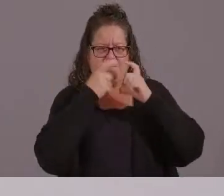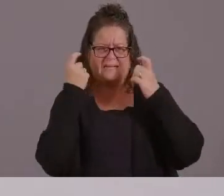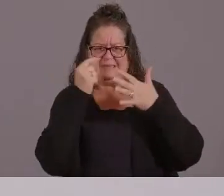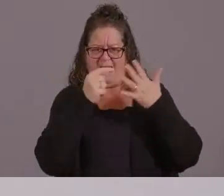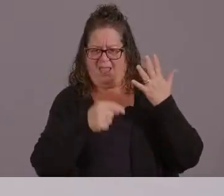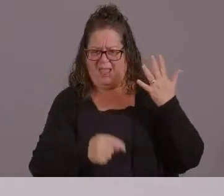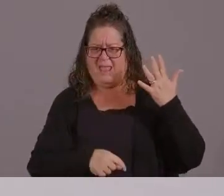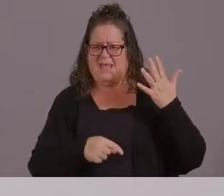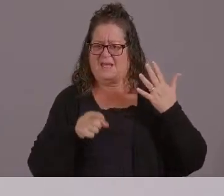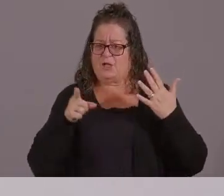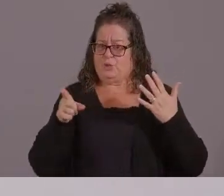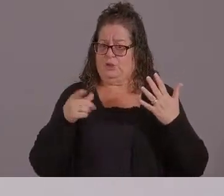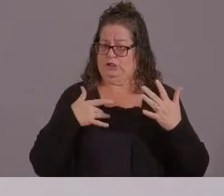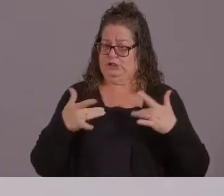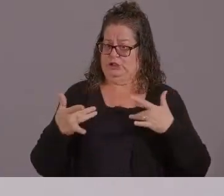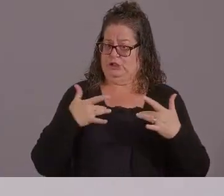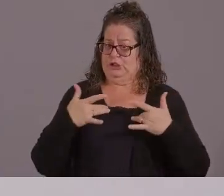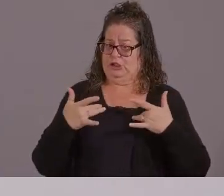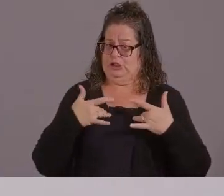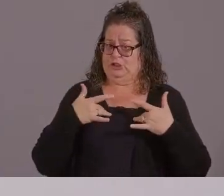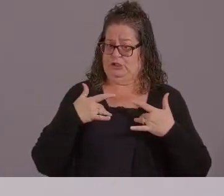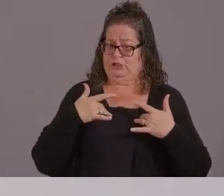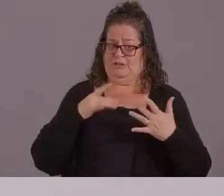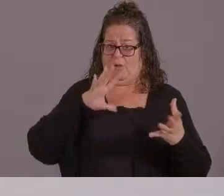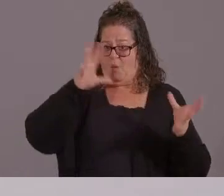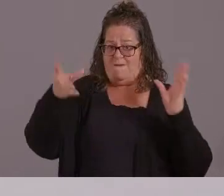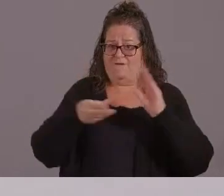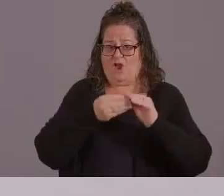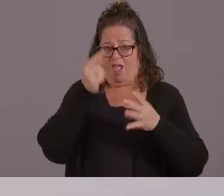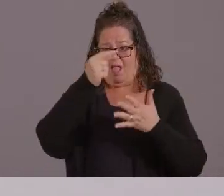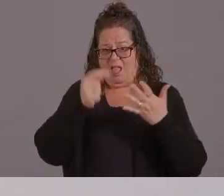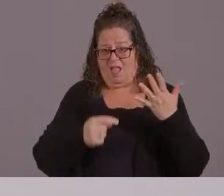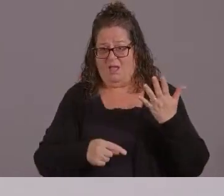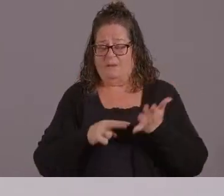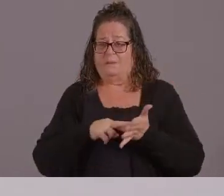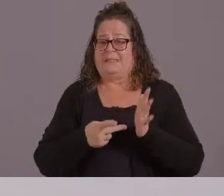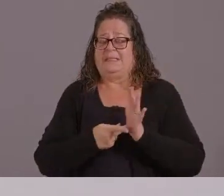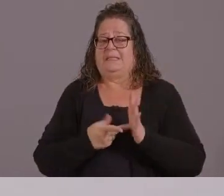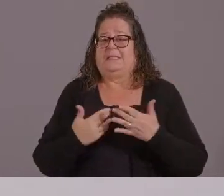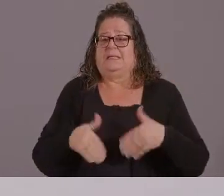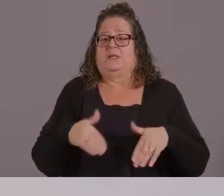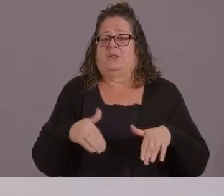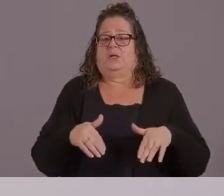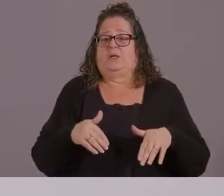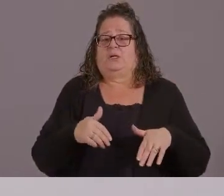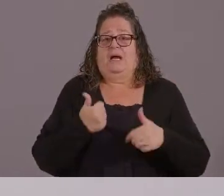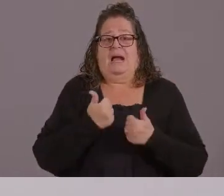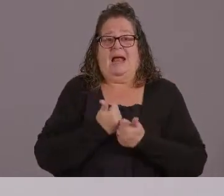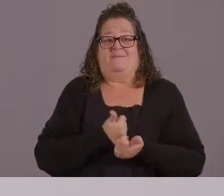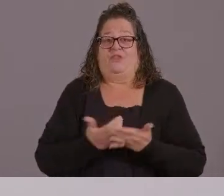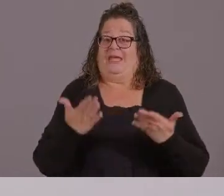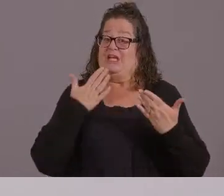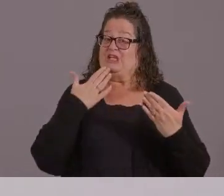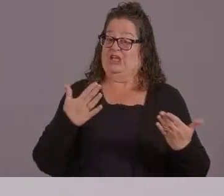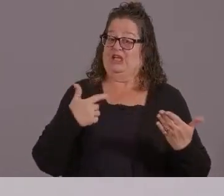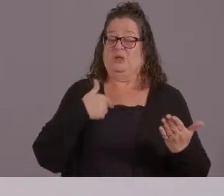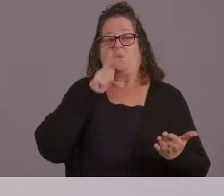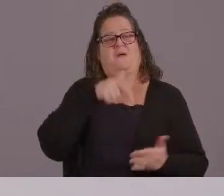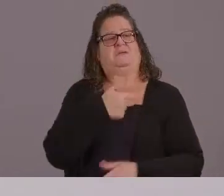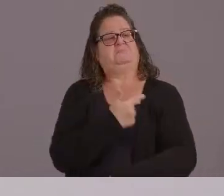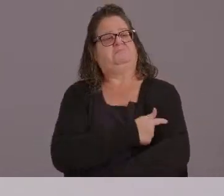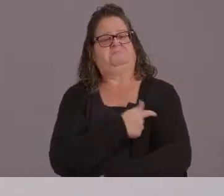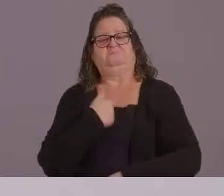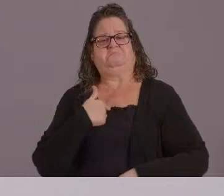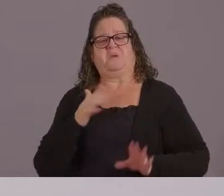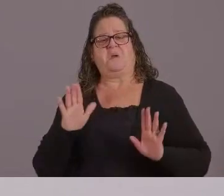creates a perfect storm of somebody's out there and says, well, everything's good now, I don't have to get the vaccine,